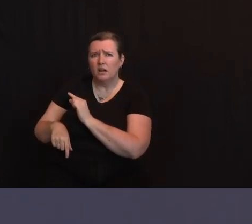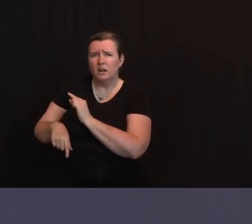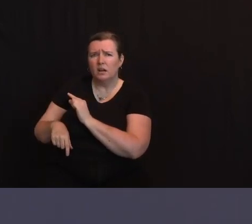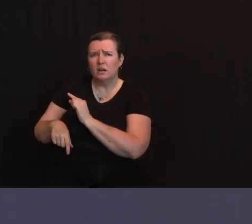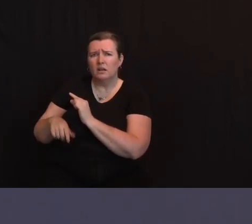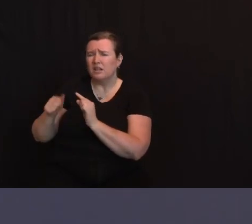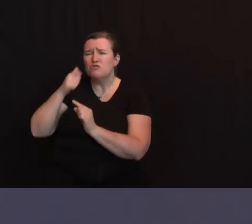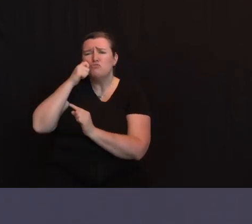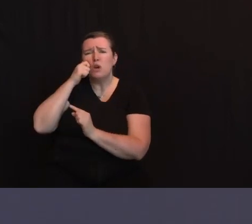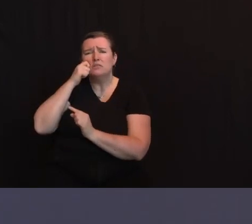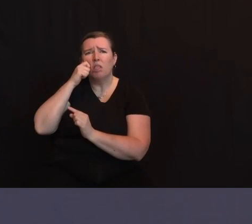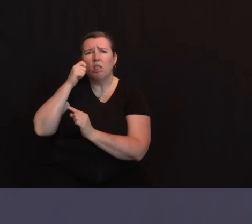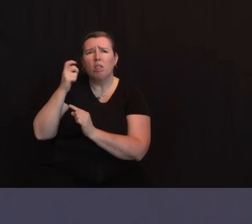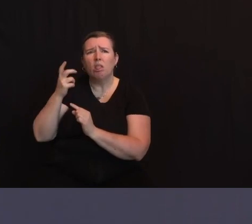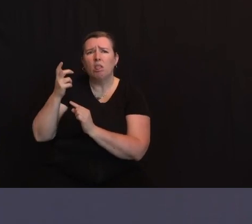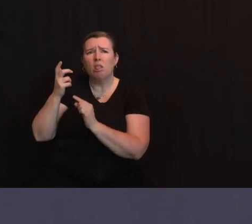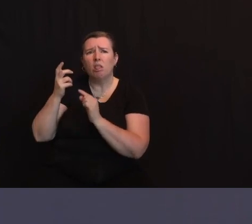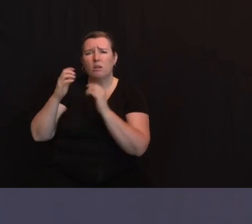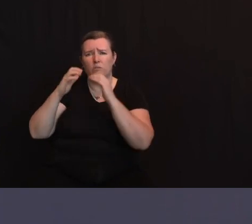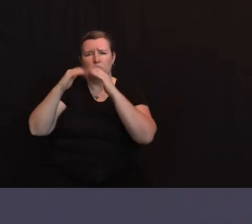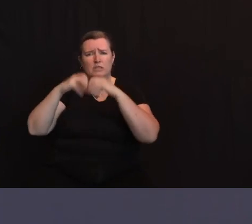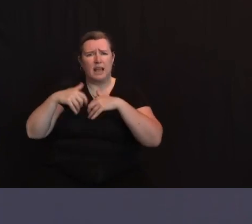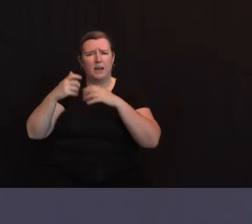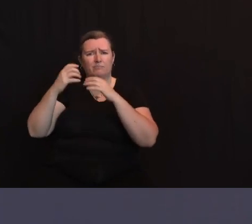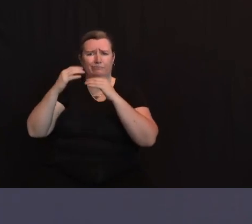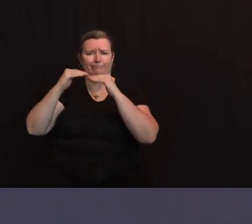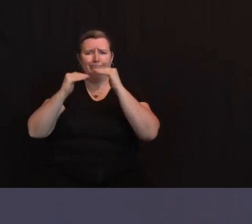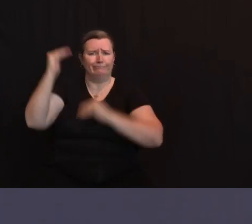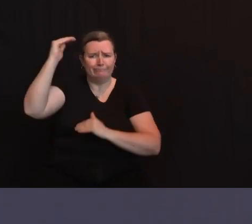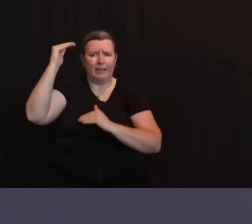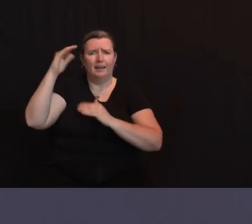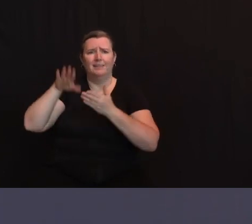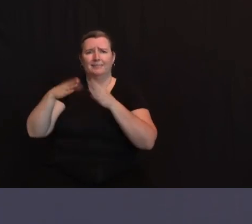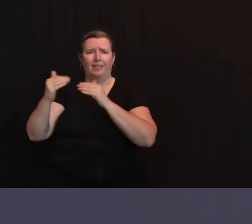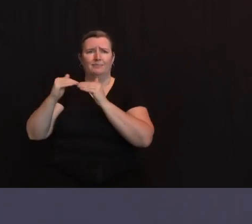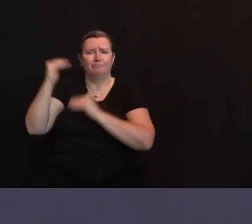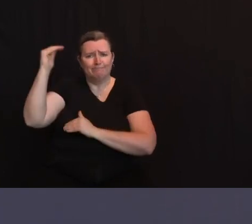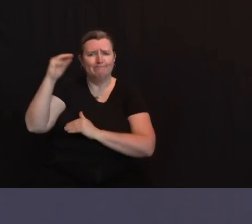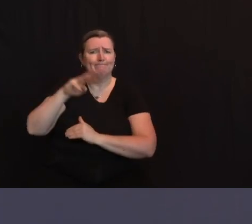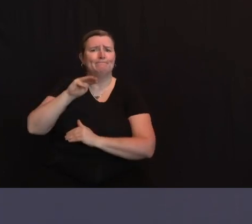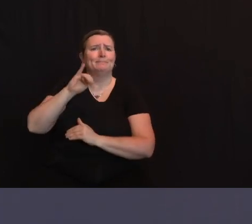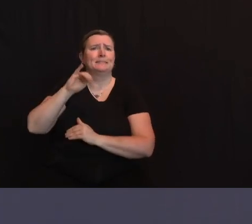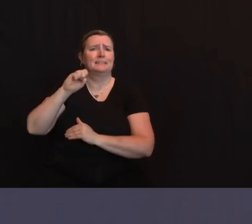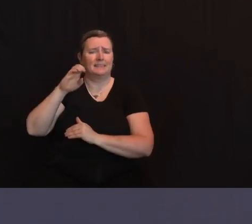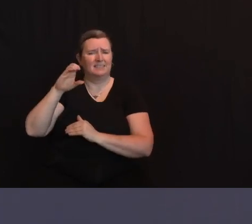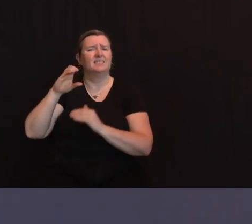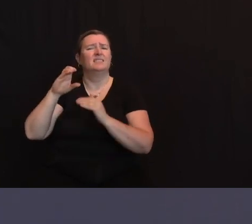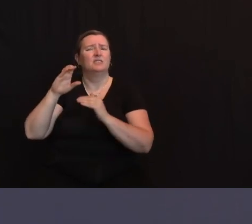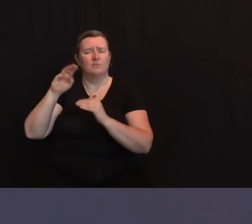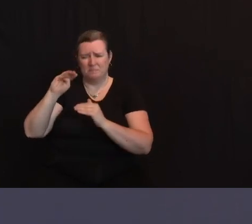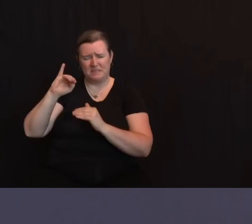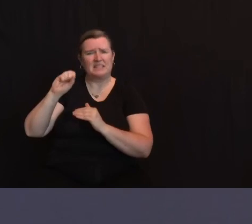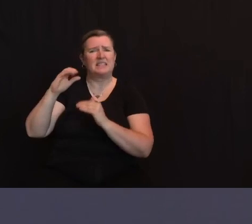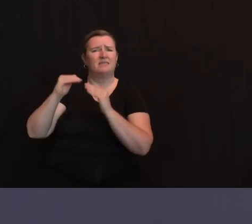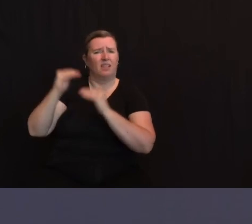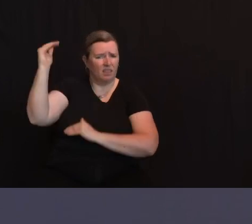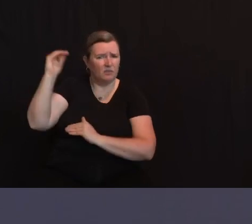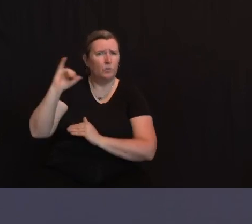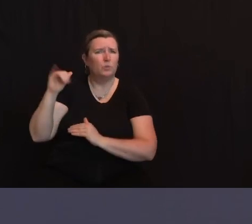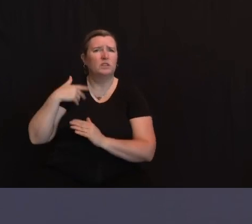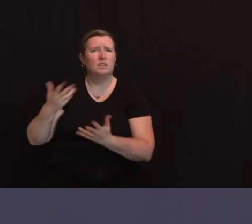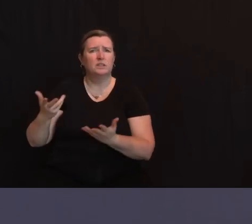disparities, whether it's on fatalities or the inflammatory syndrome, are there for all to